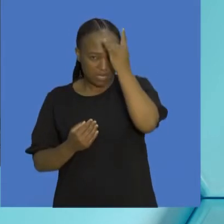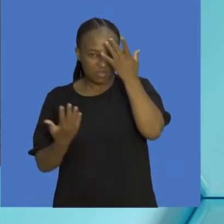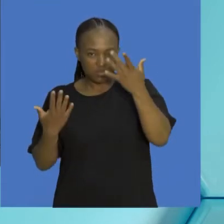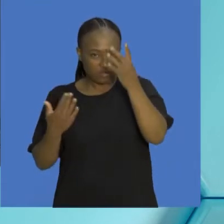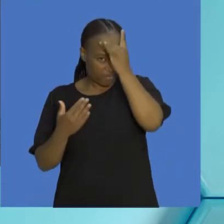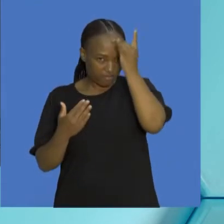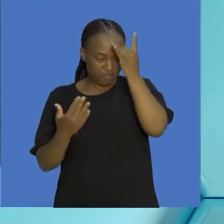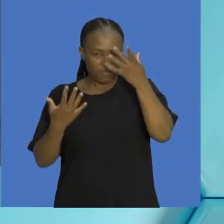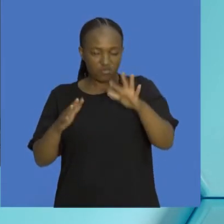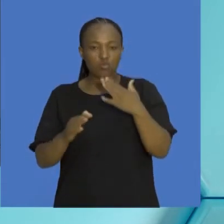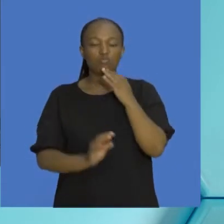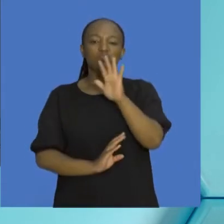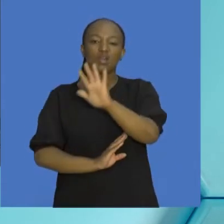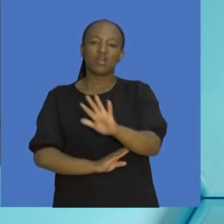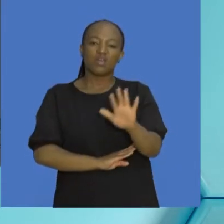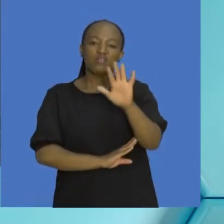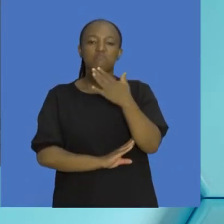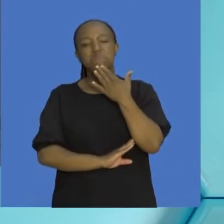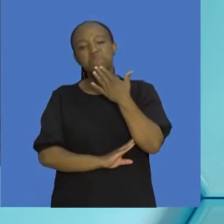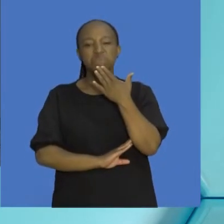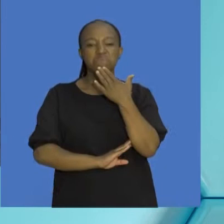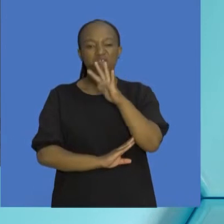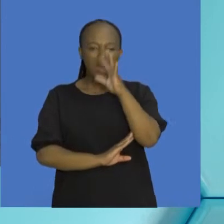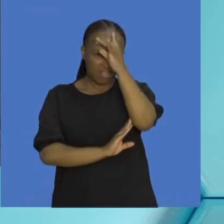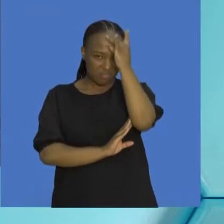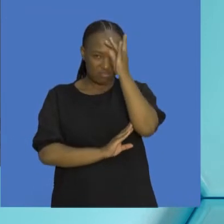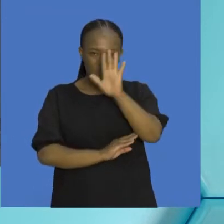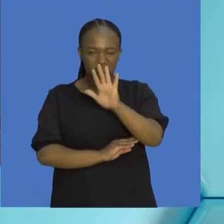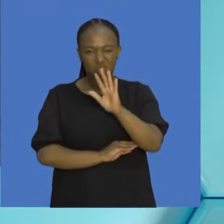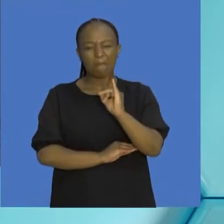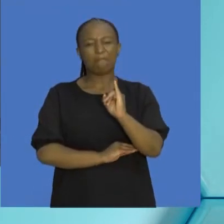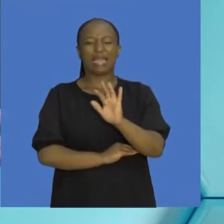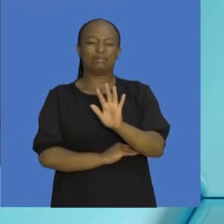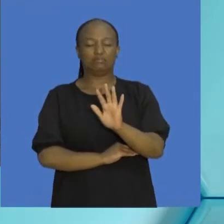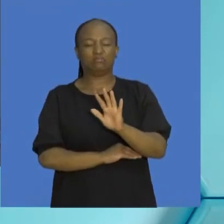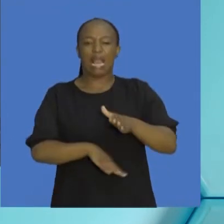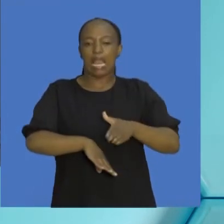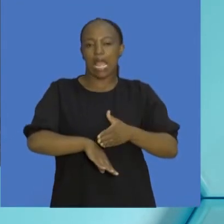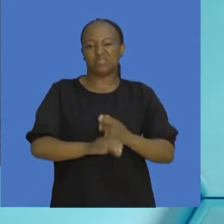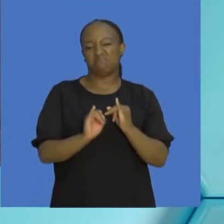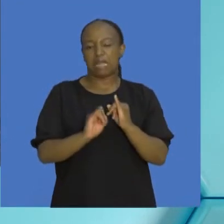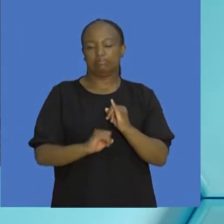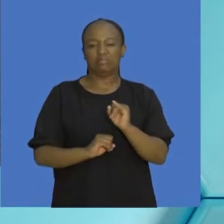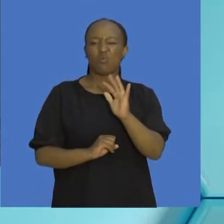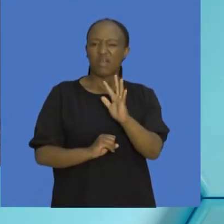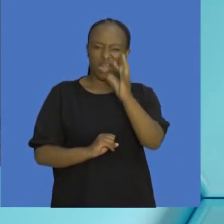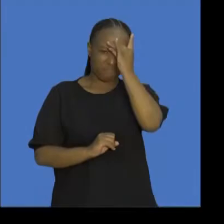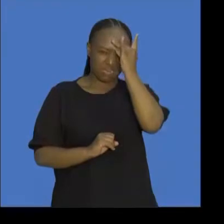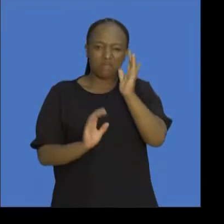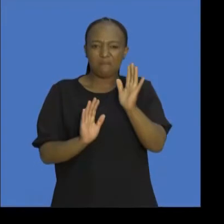average of that flight being late is about 5 minutes. Okay, which is not bad to wait for 5 minutes.